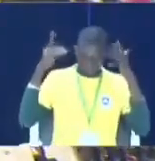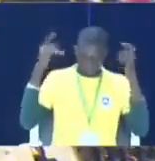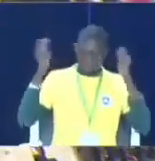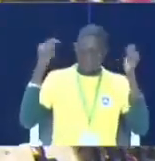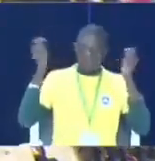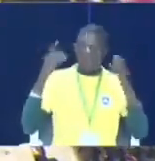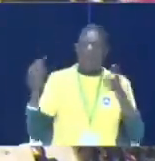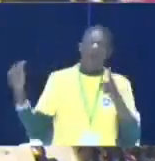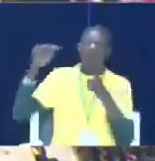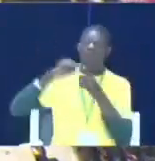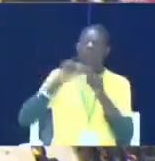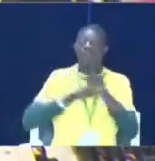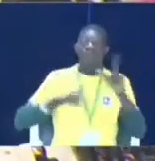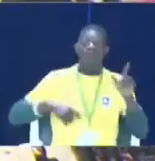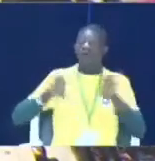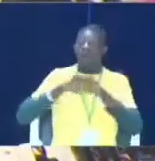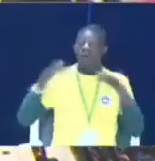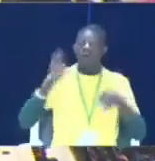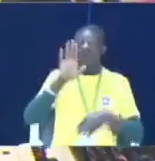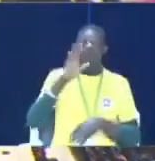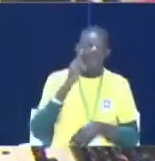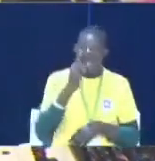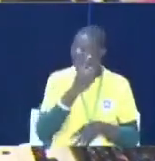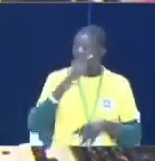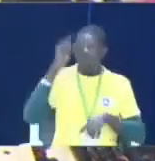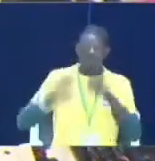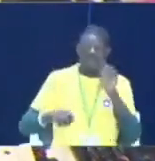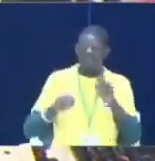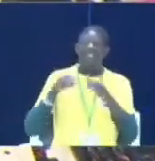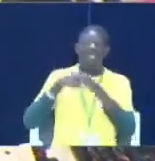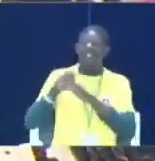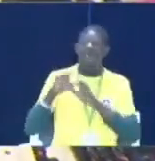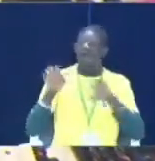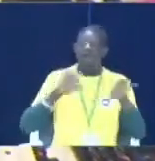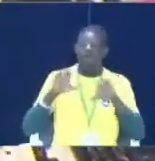And until the Lord opens your eyes, you can't move into action.